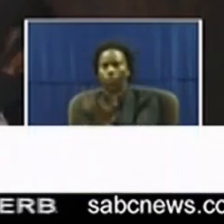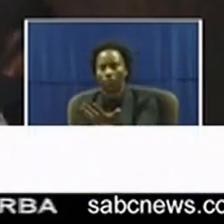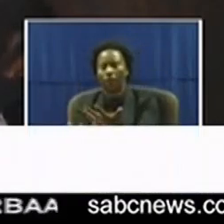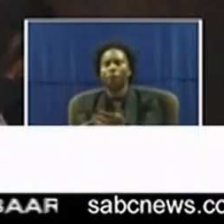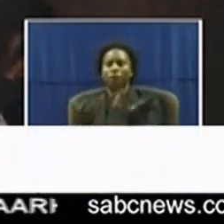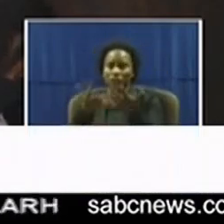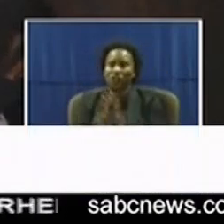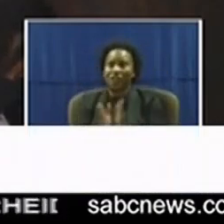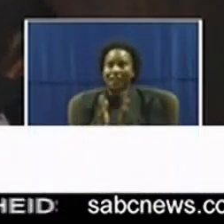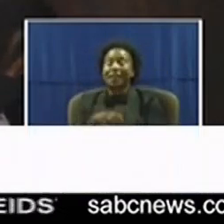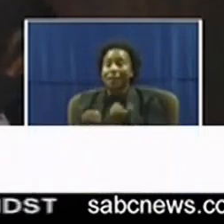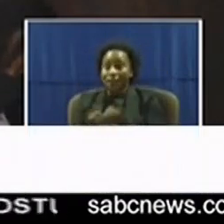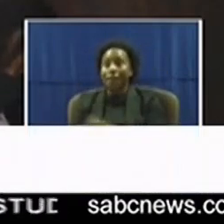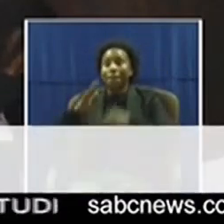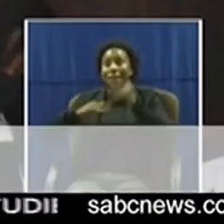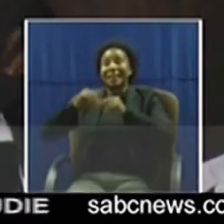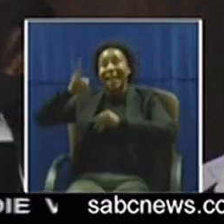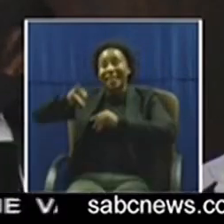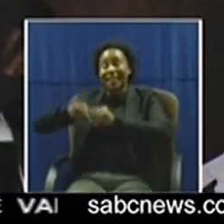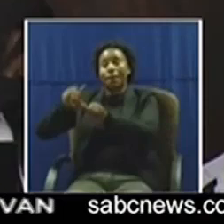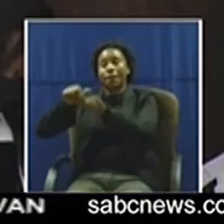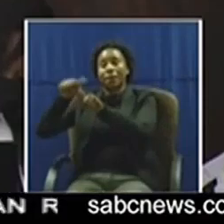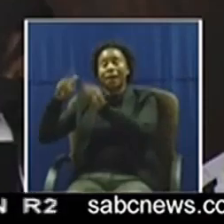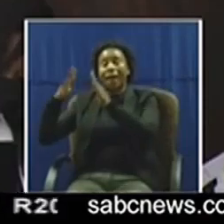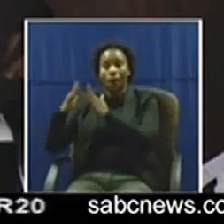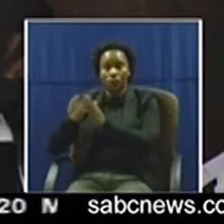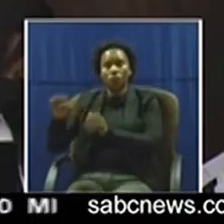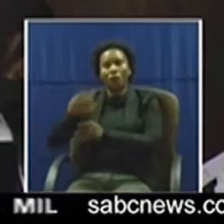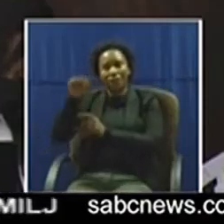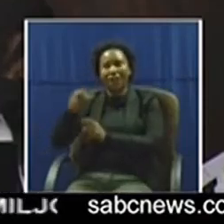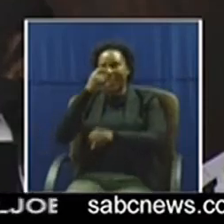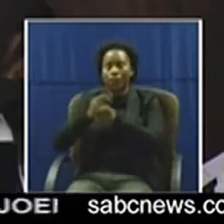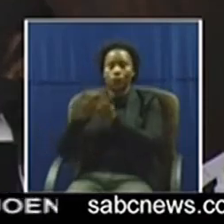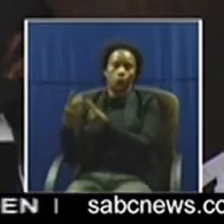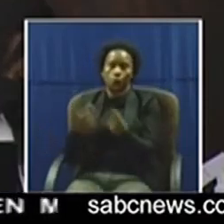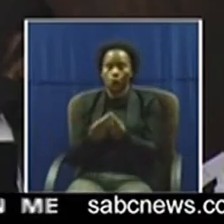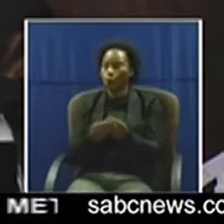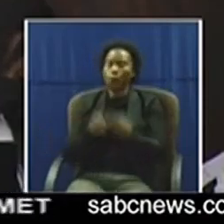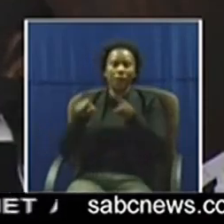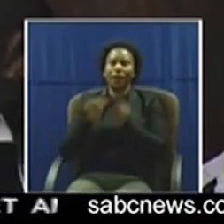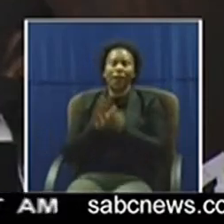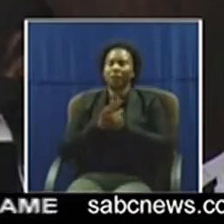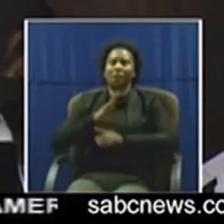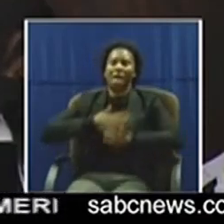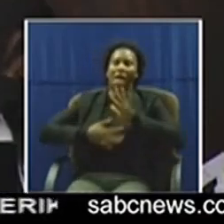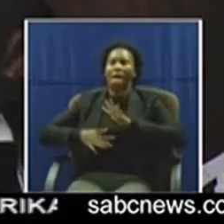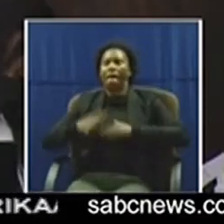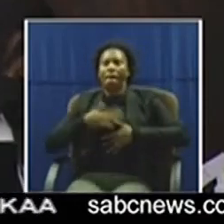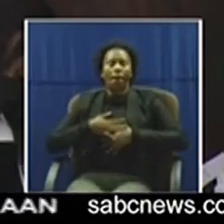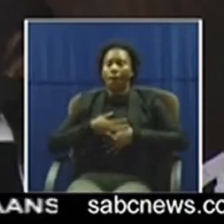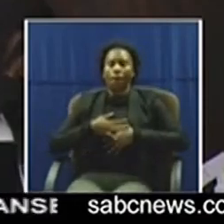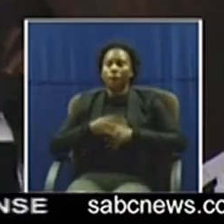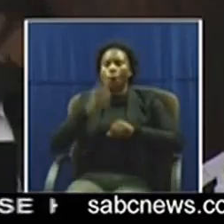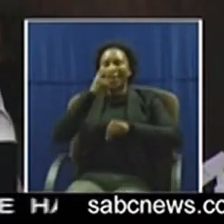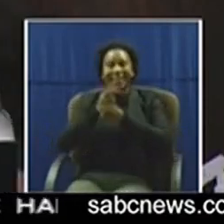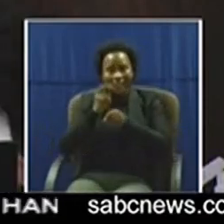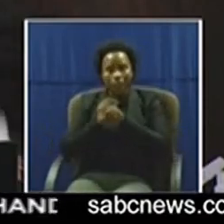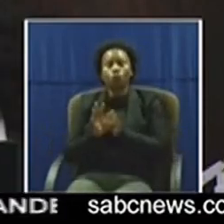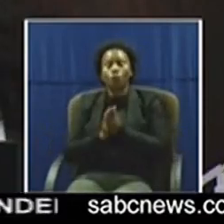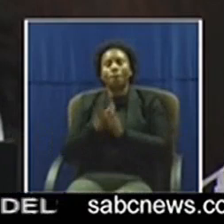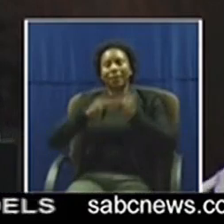disaster and psychological despair. Unemployment, extreme poverty, and inequality were not COVID